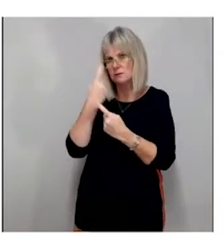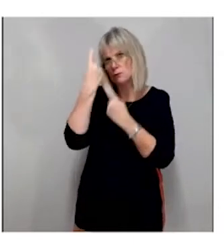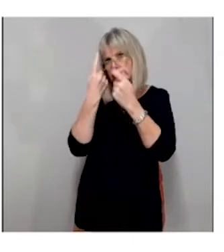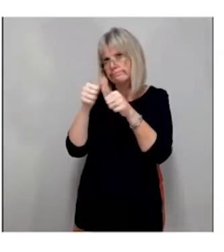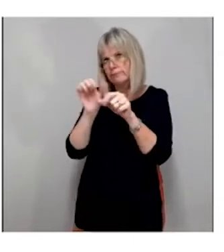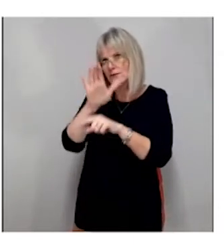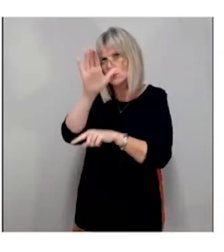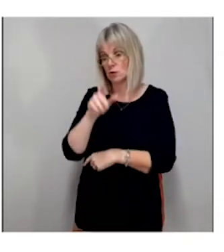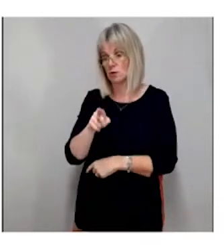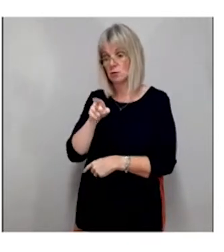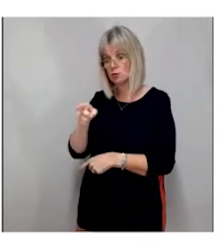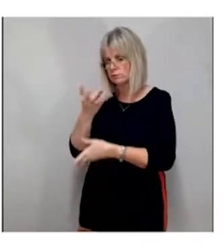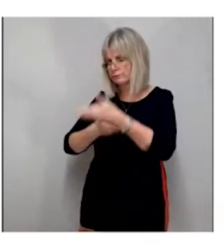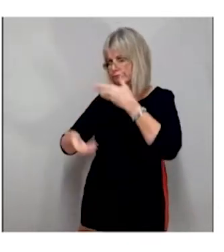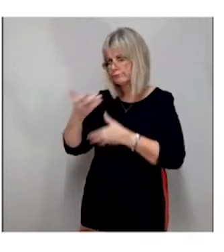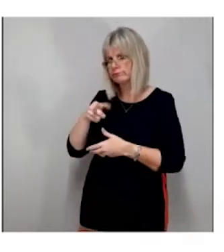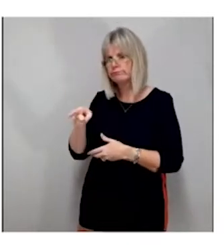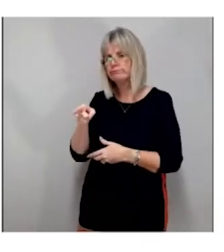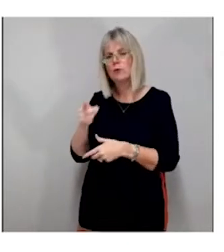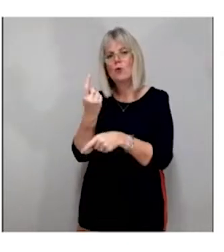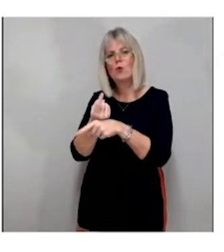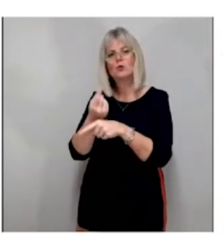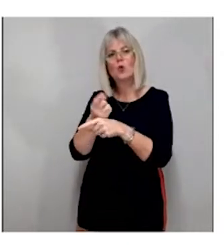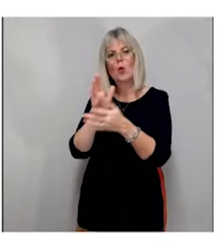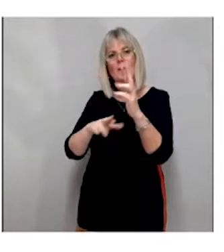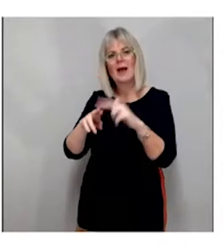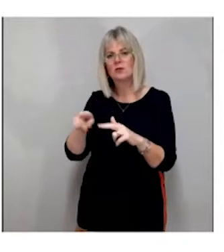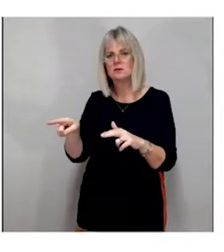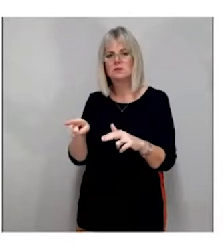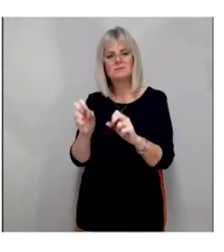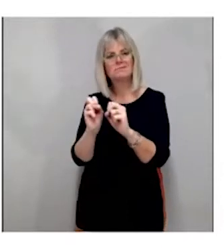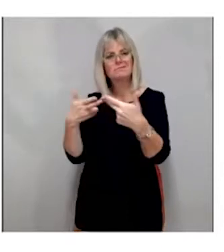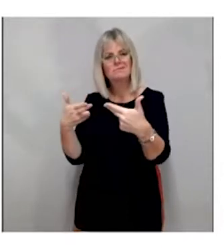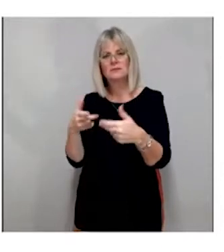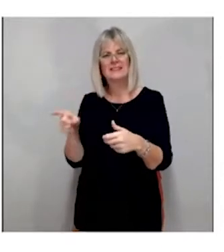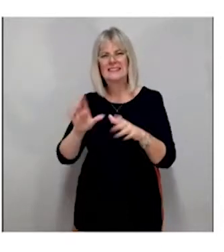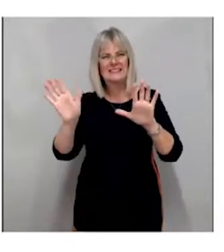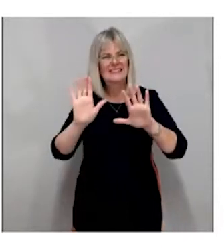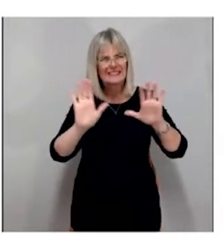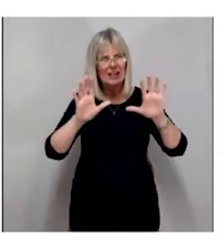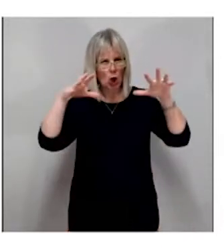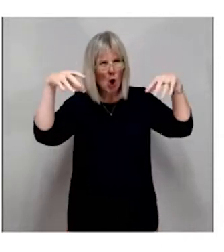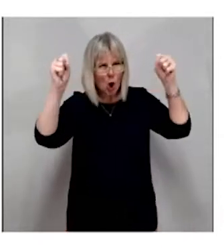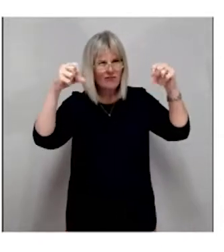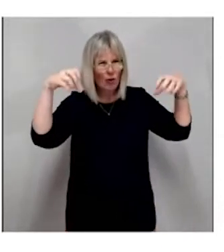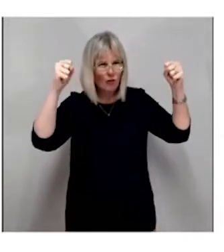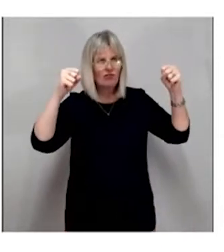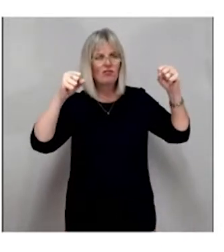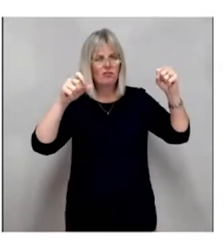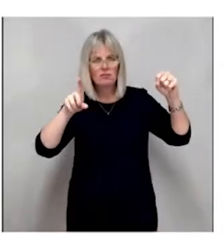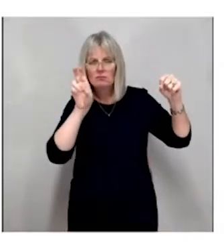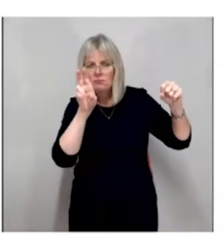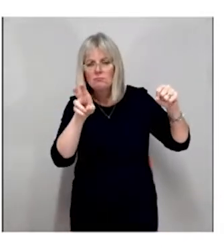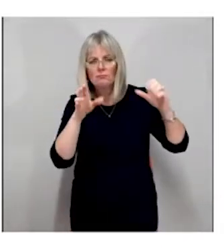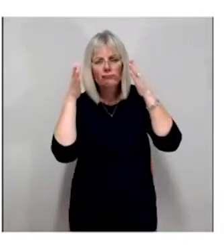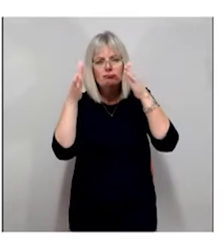video chat, she would ask them to turn off all the lights so that she could focus on their mouths to lip read. Swetha's hat was